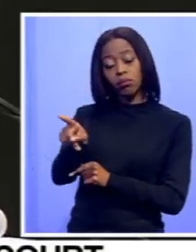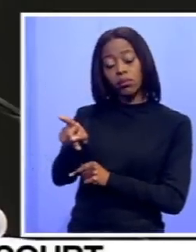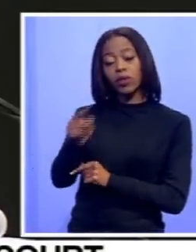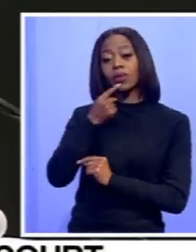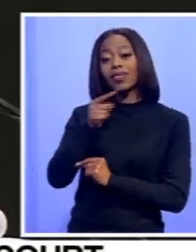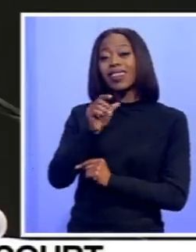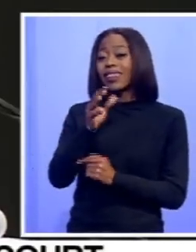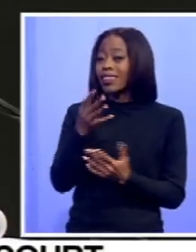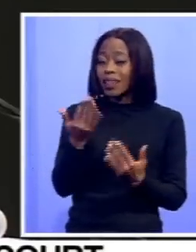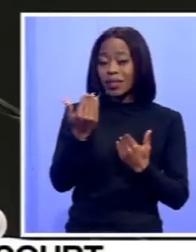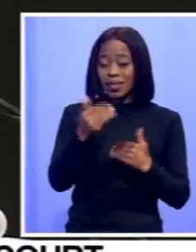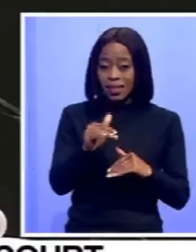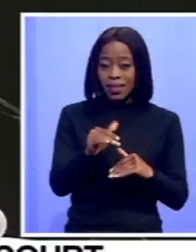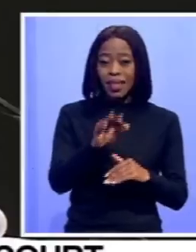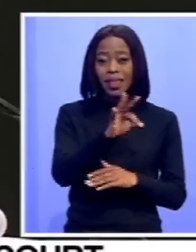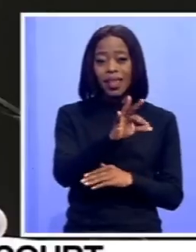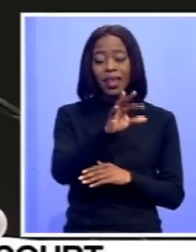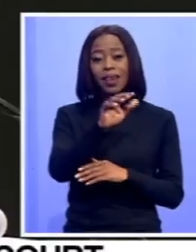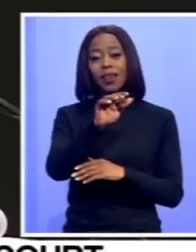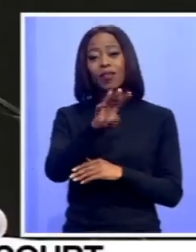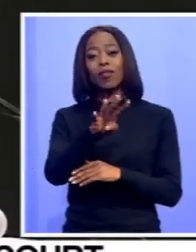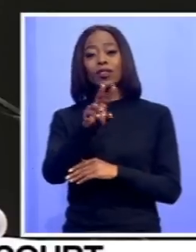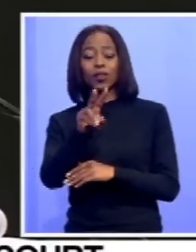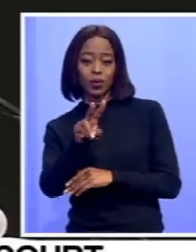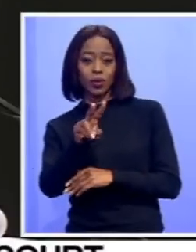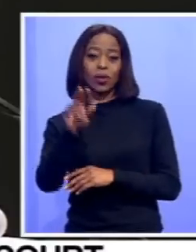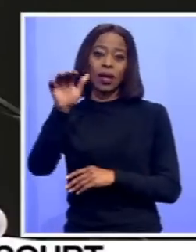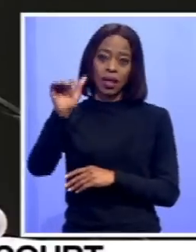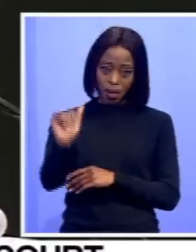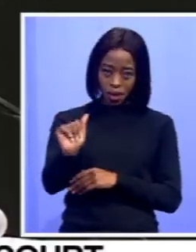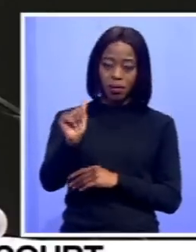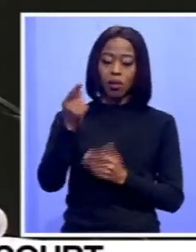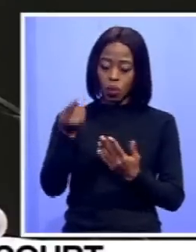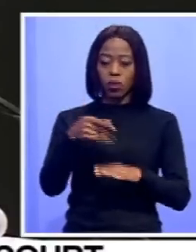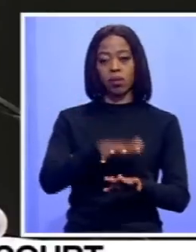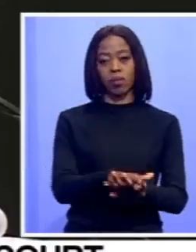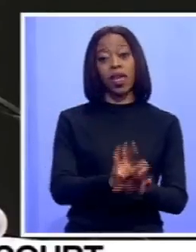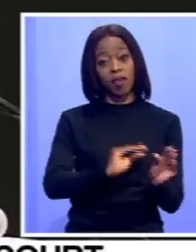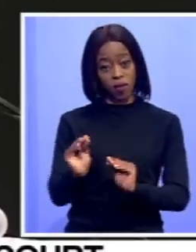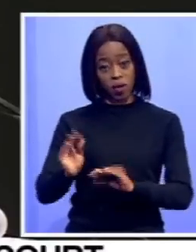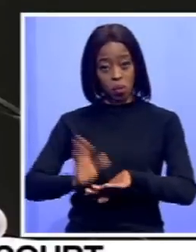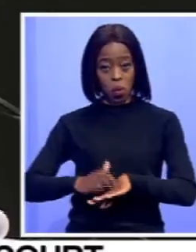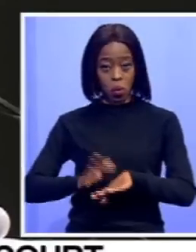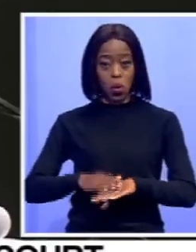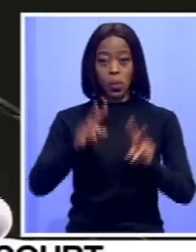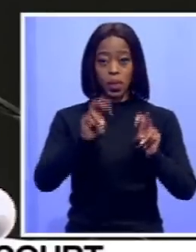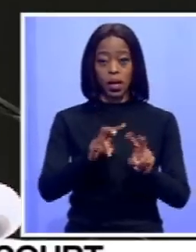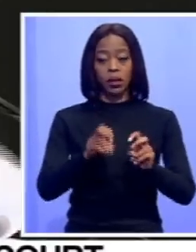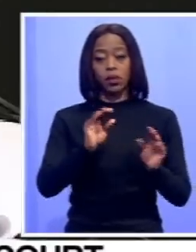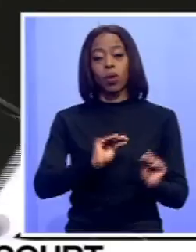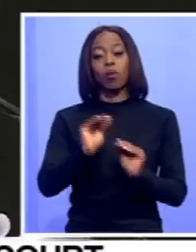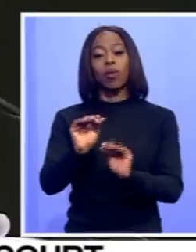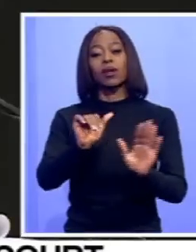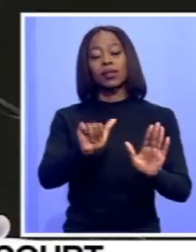the provisions of Section 342 capital A would be applicable with regards to any further delays. The matter was then remanded to 6